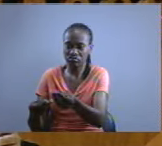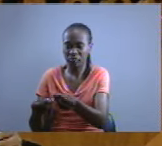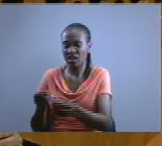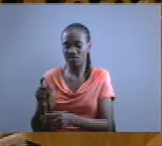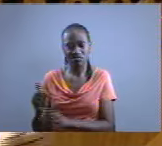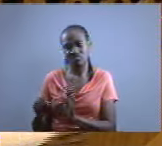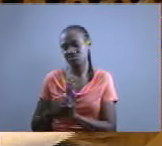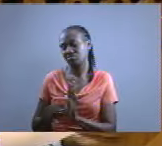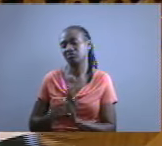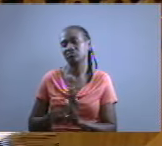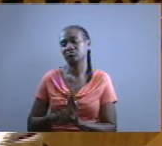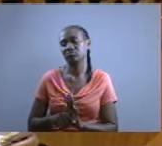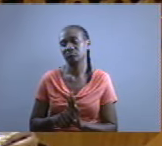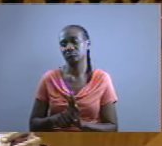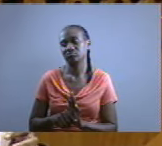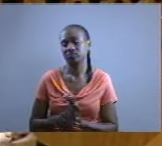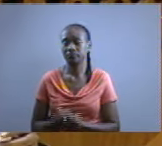postal services.